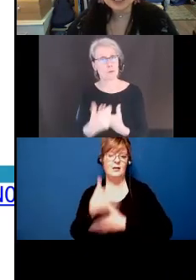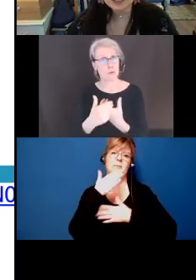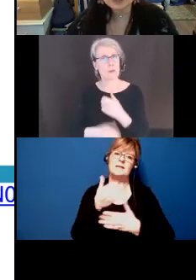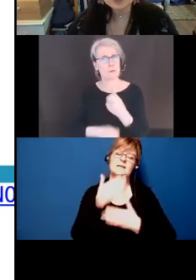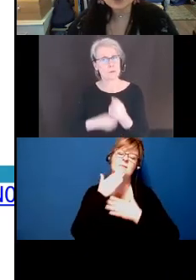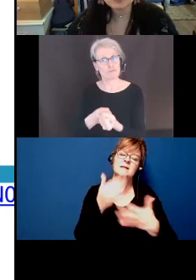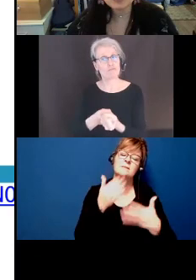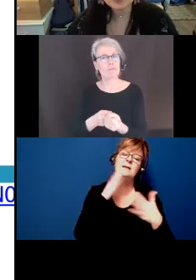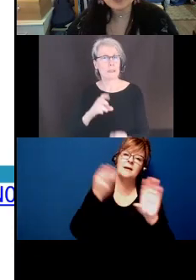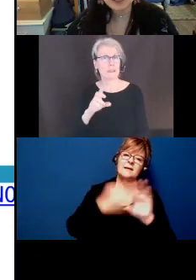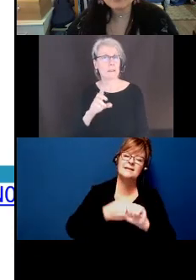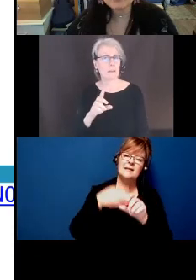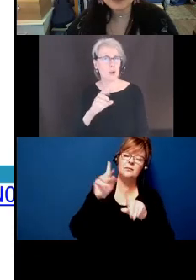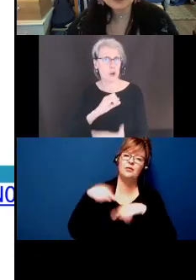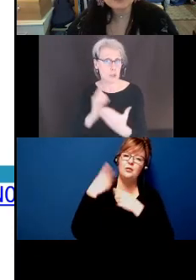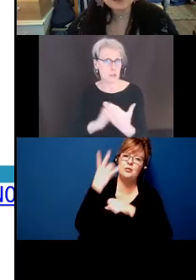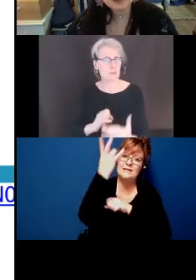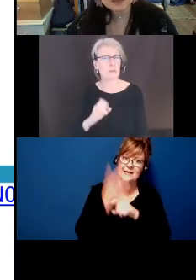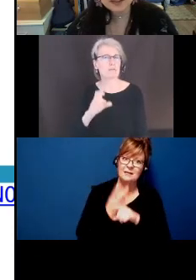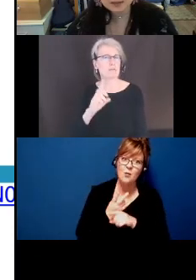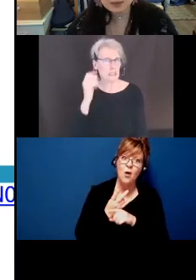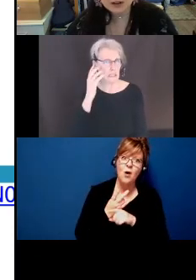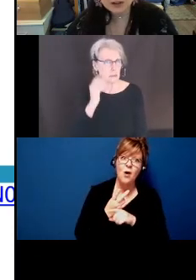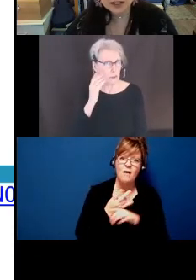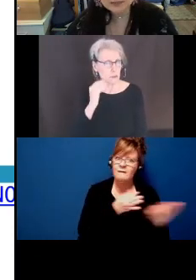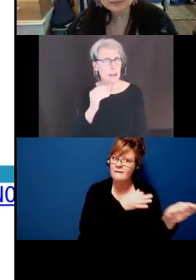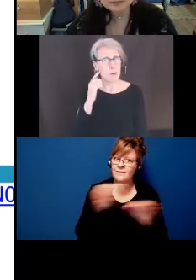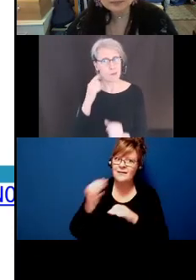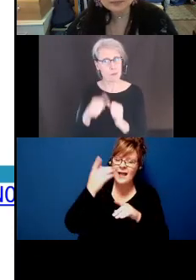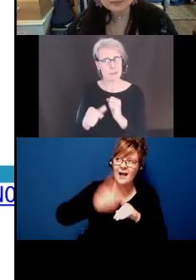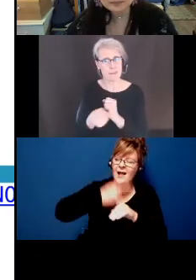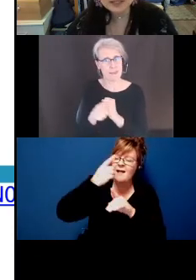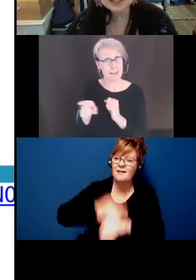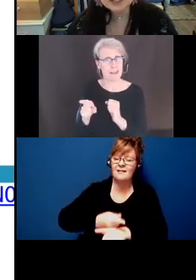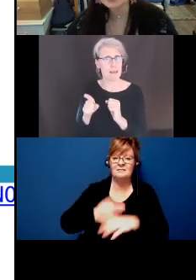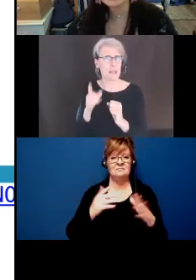artists and to remember that many of them are living in poverty.